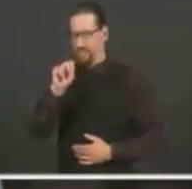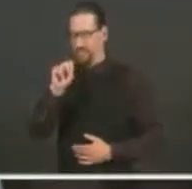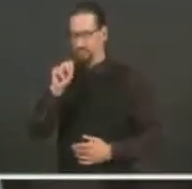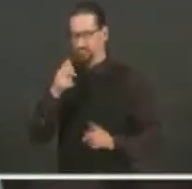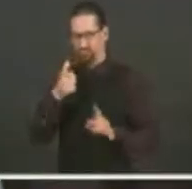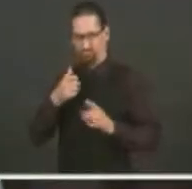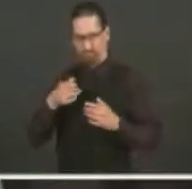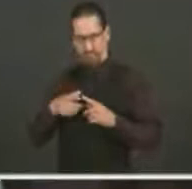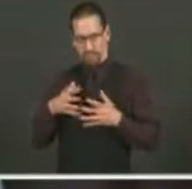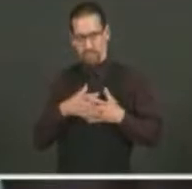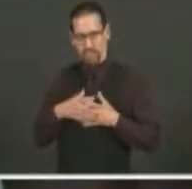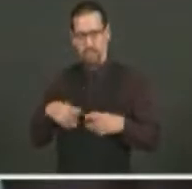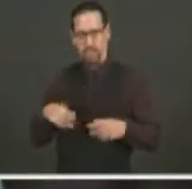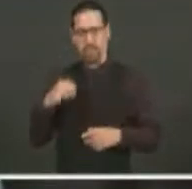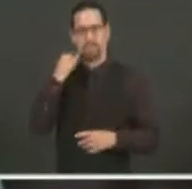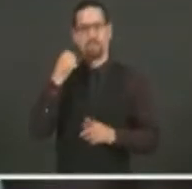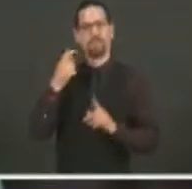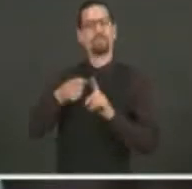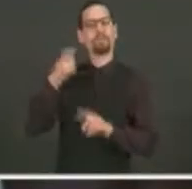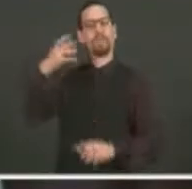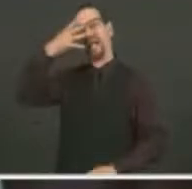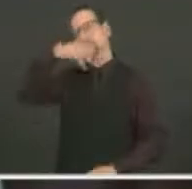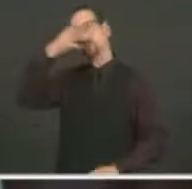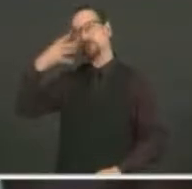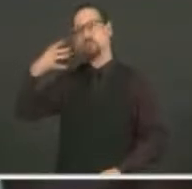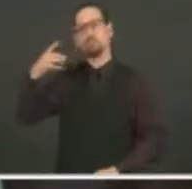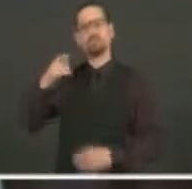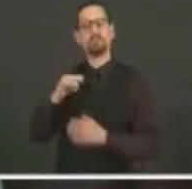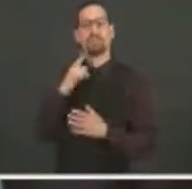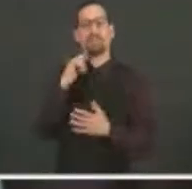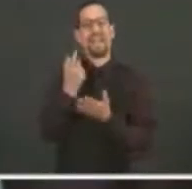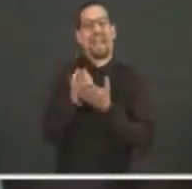up shop here in Rhode Island, are they a Rhode Islander?